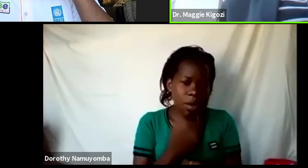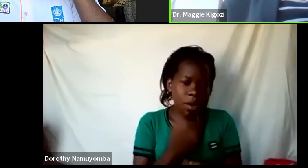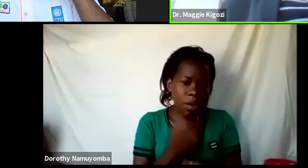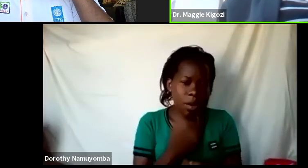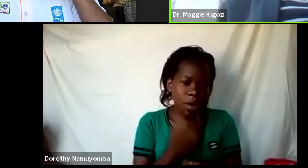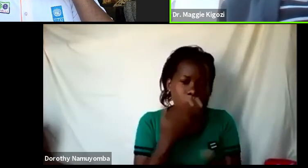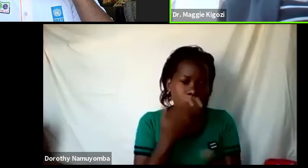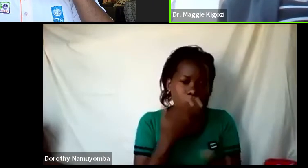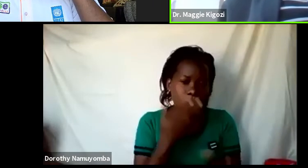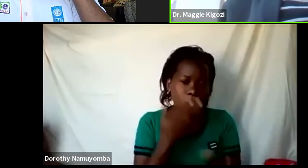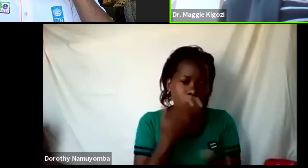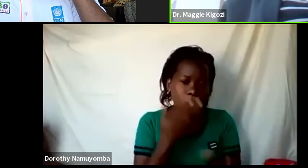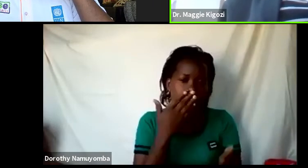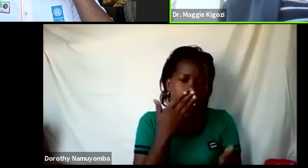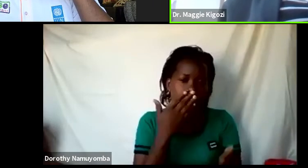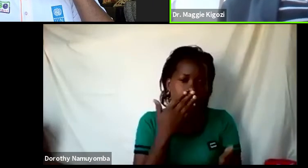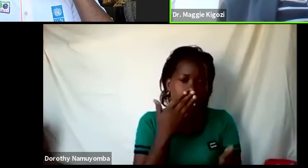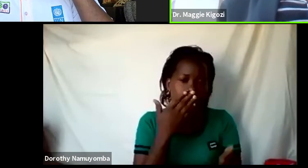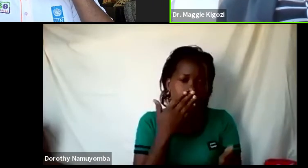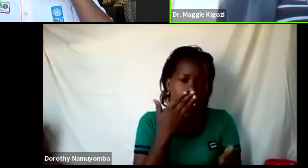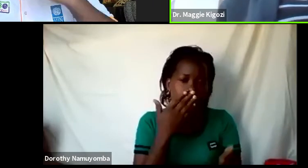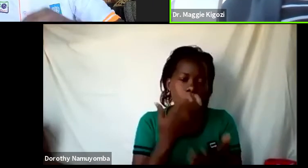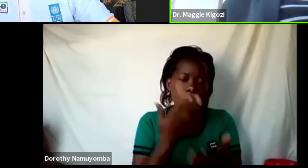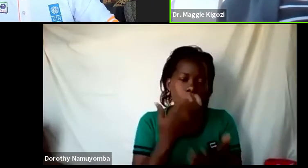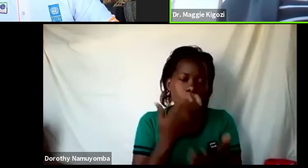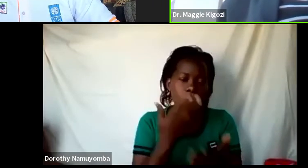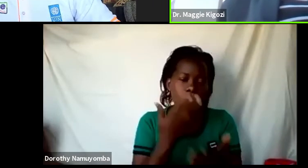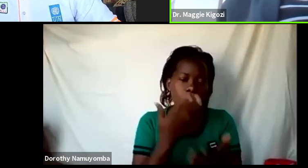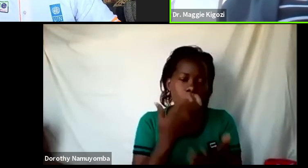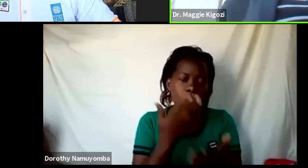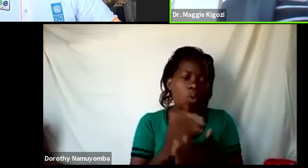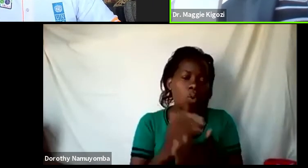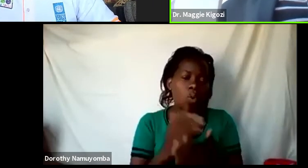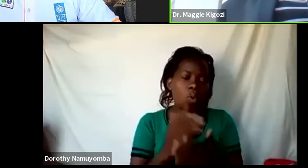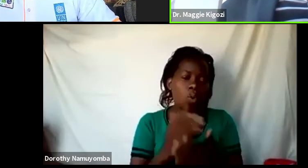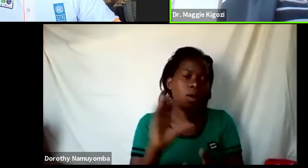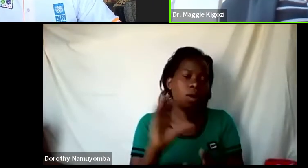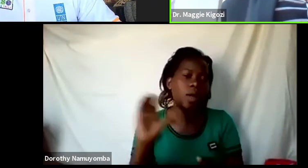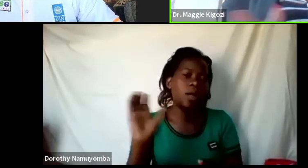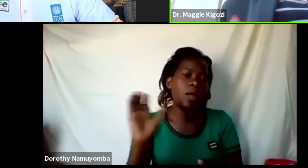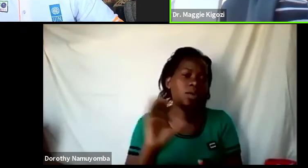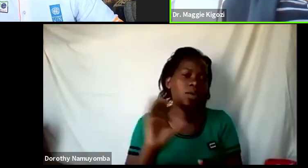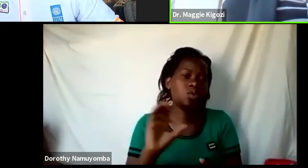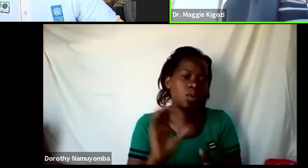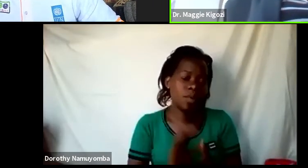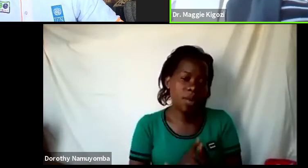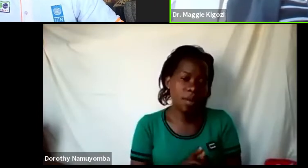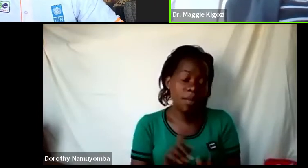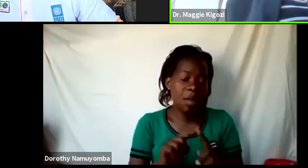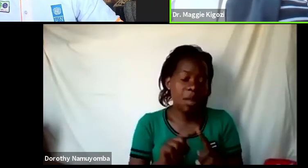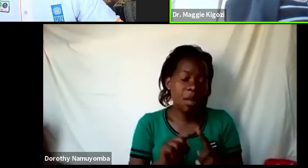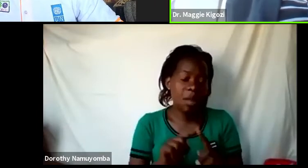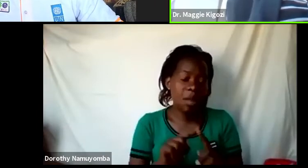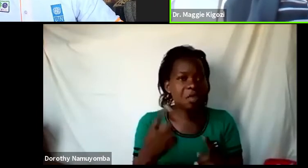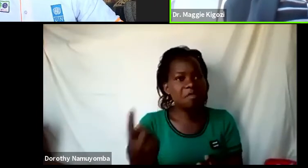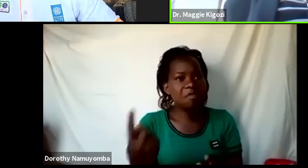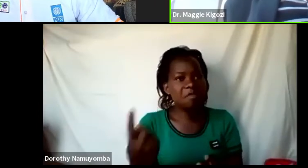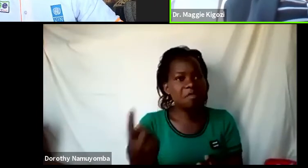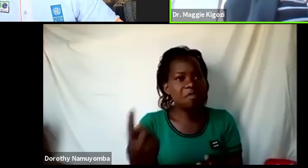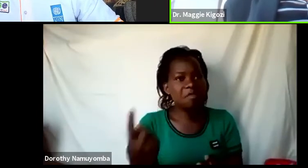new business and I am just starting. There are areas like SACCOs, work together with a group